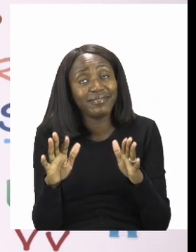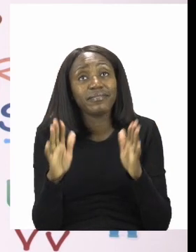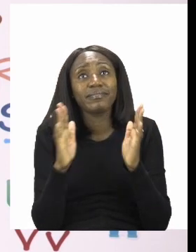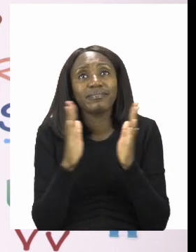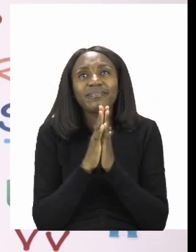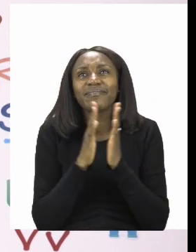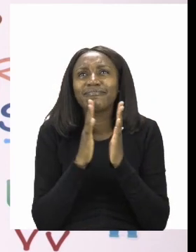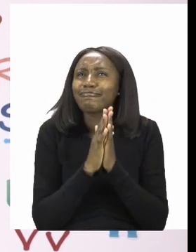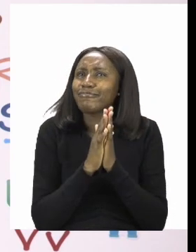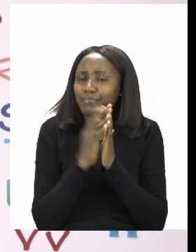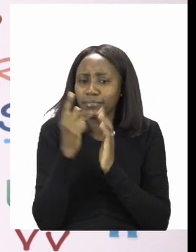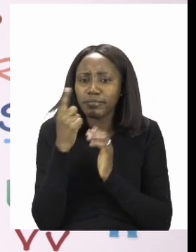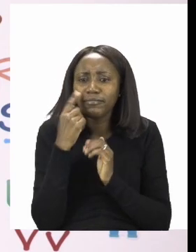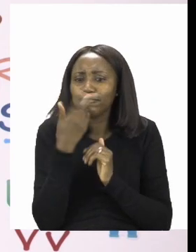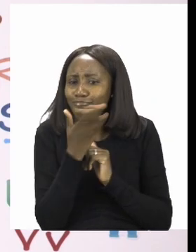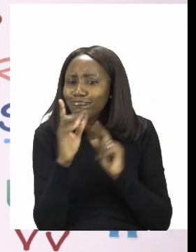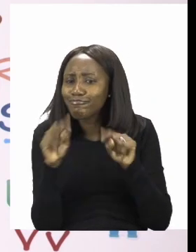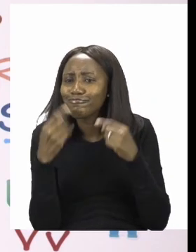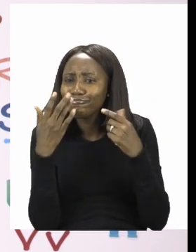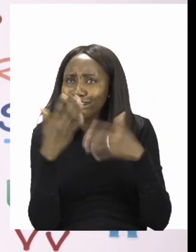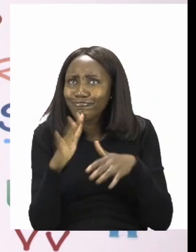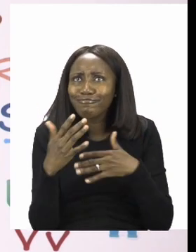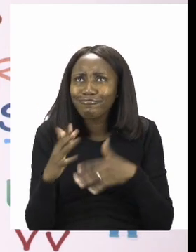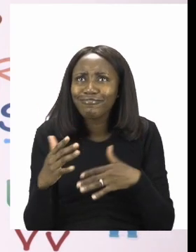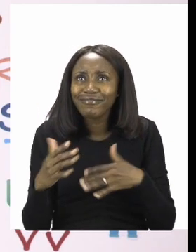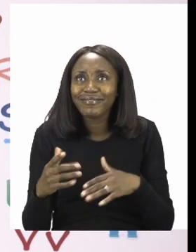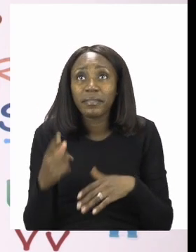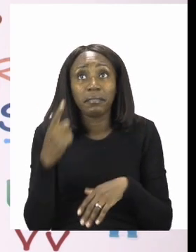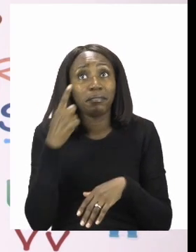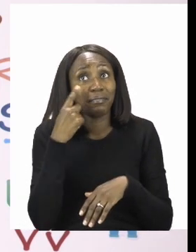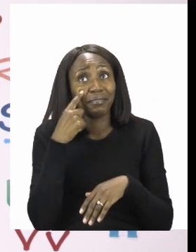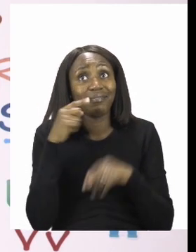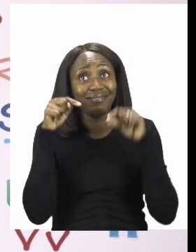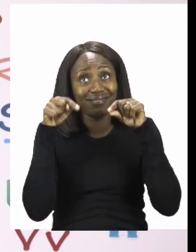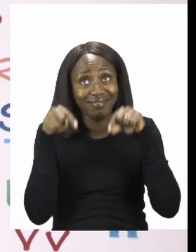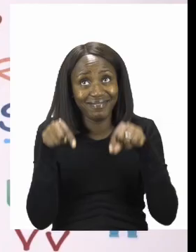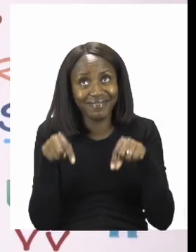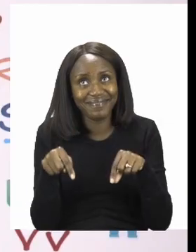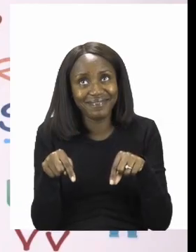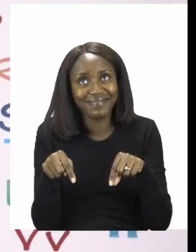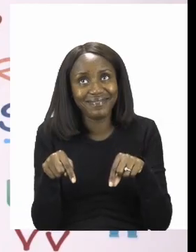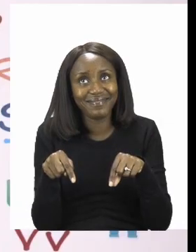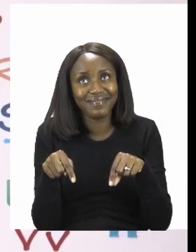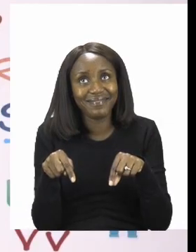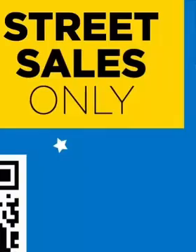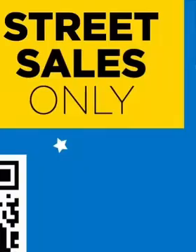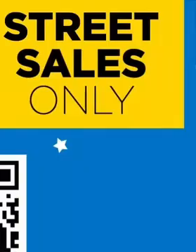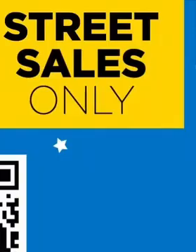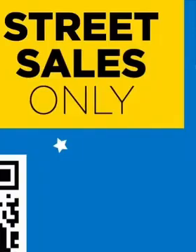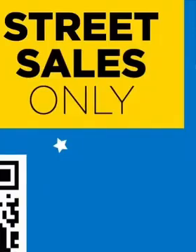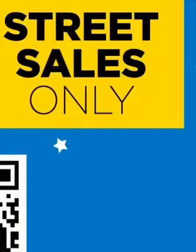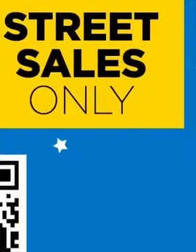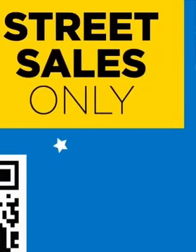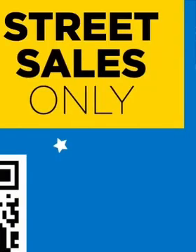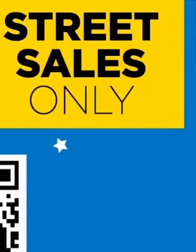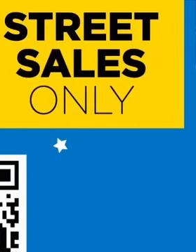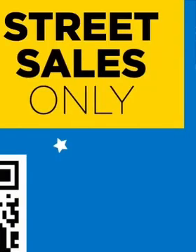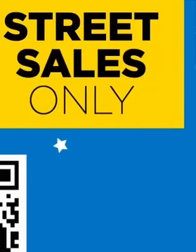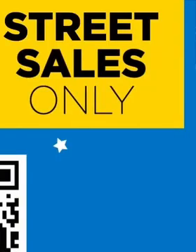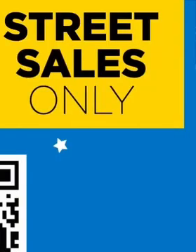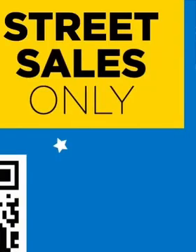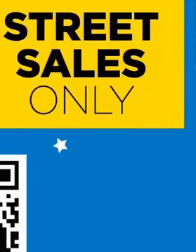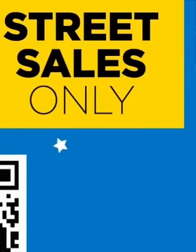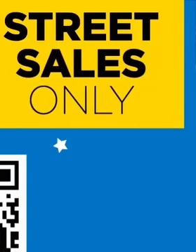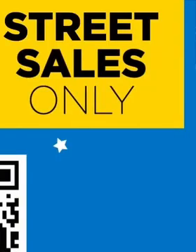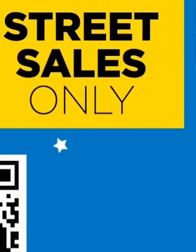have completed the exercise. I'll see you soon after the advert break. Follow us on MyZone